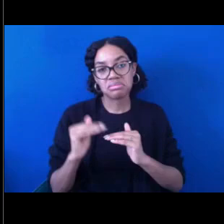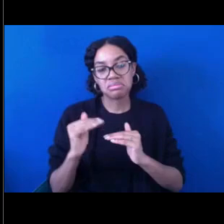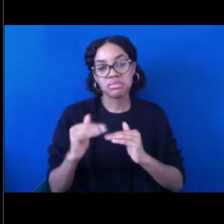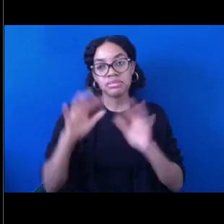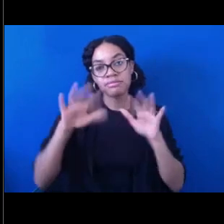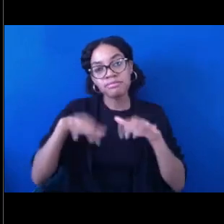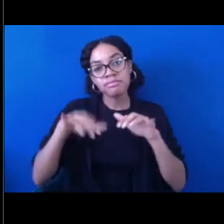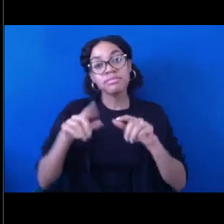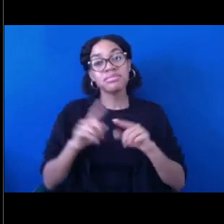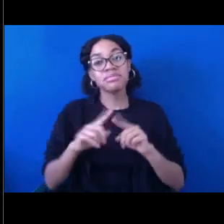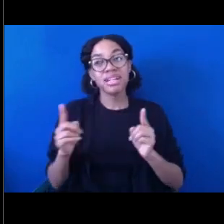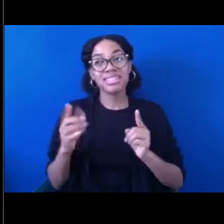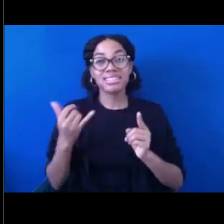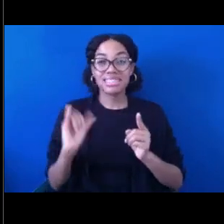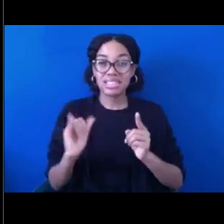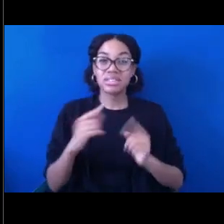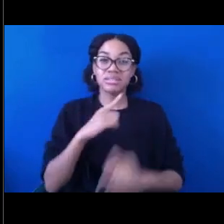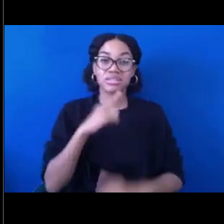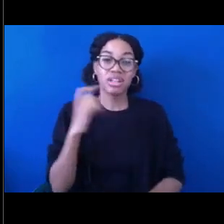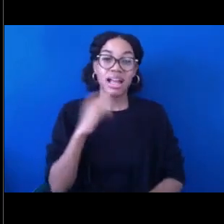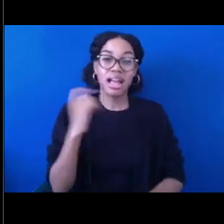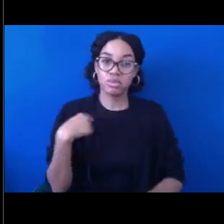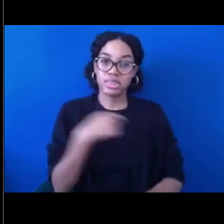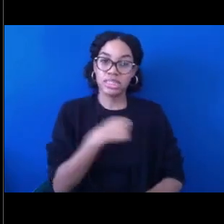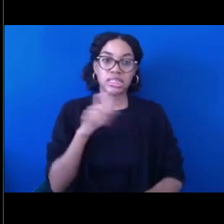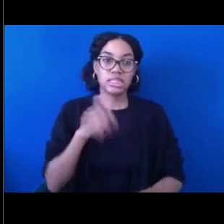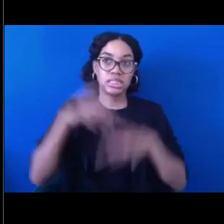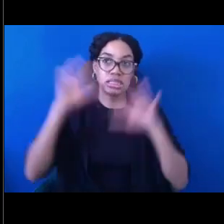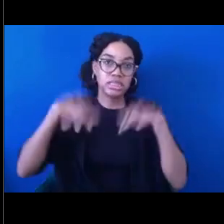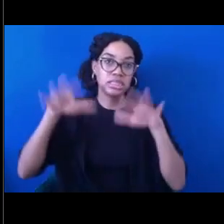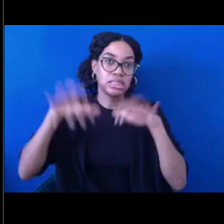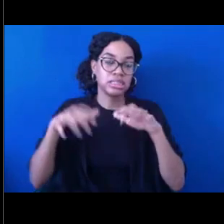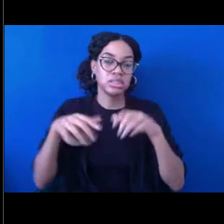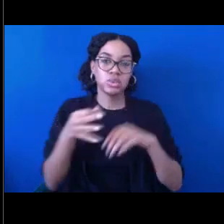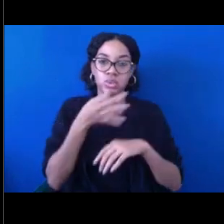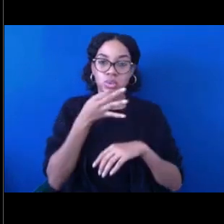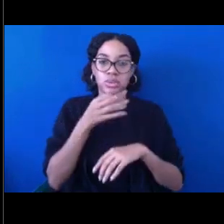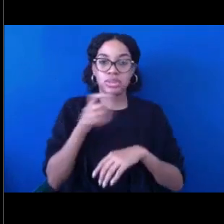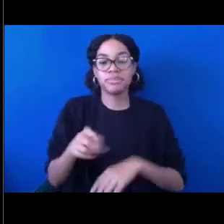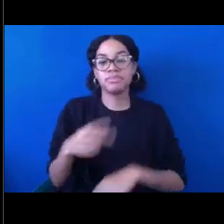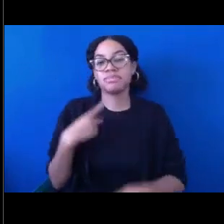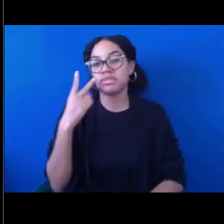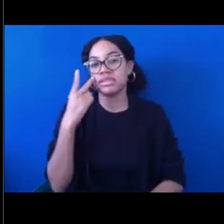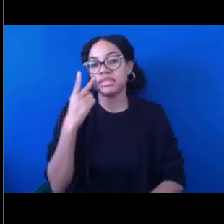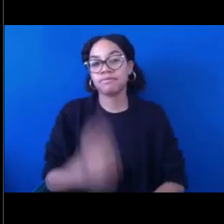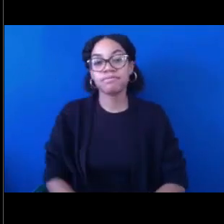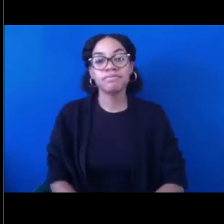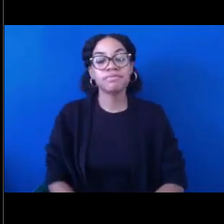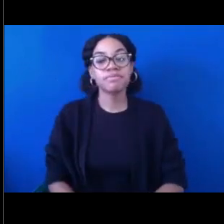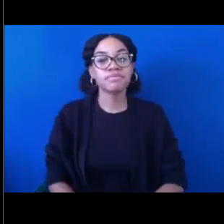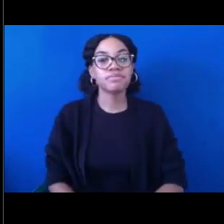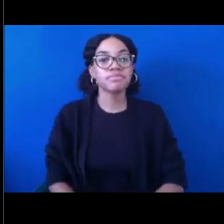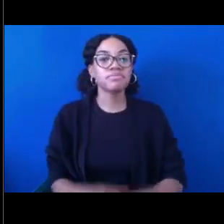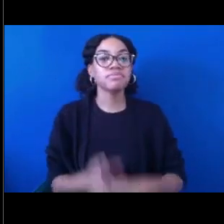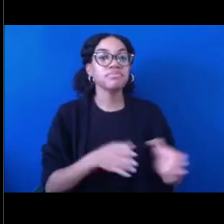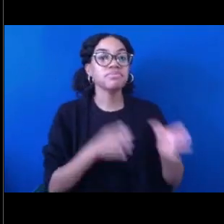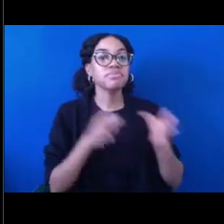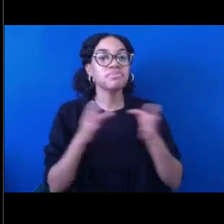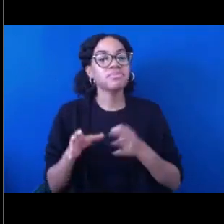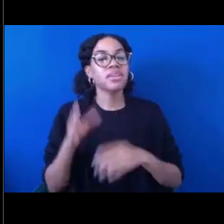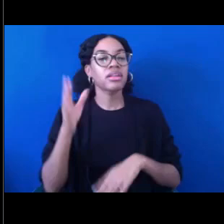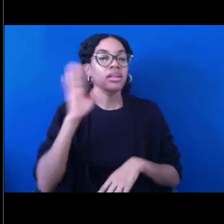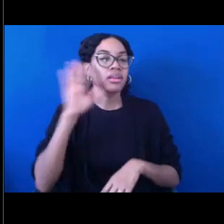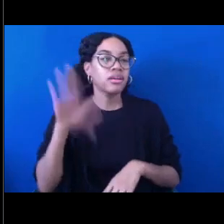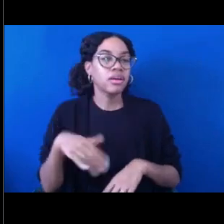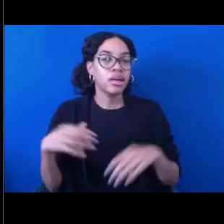running a deficit. We got to get there. Hopefully we will. We'll see. Winter. Everybody's thinking about snow.